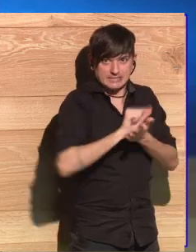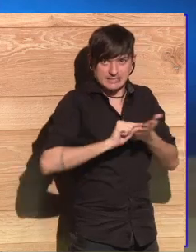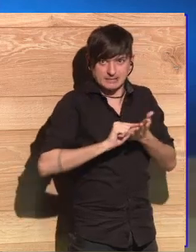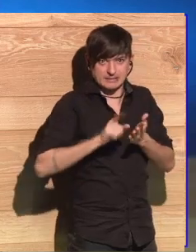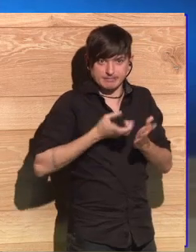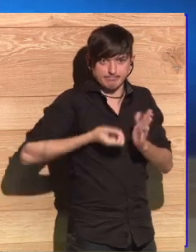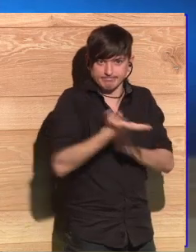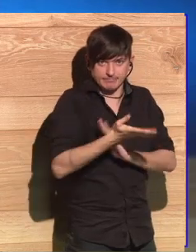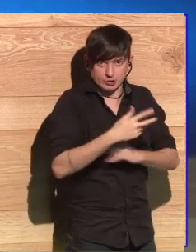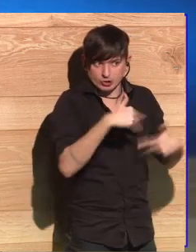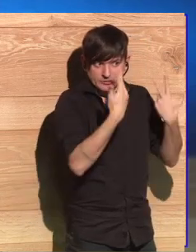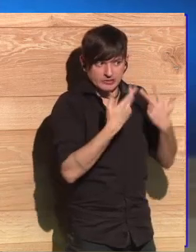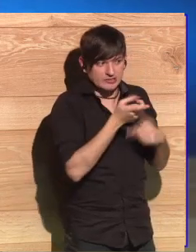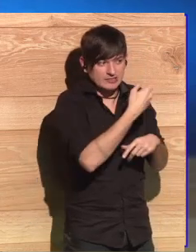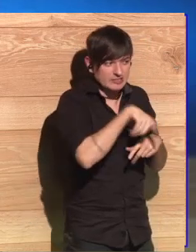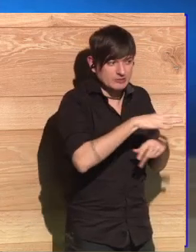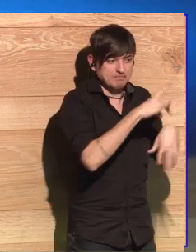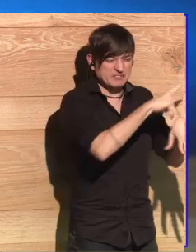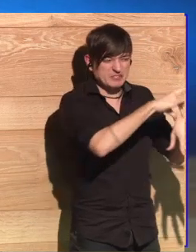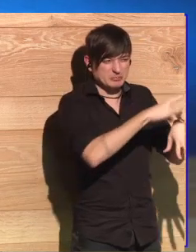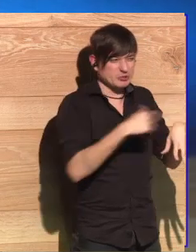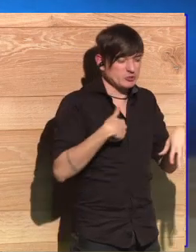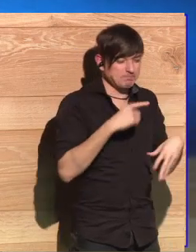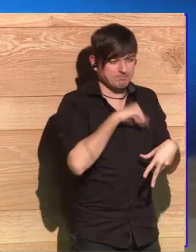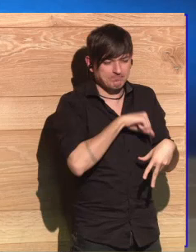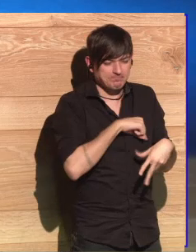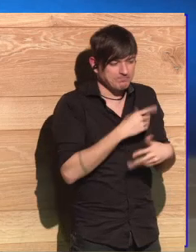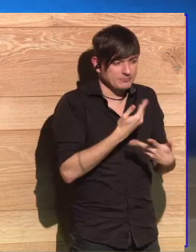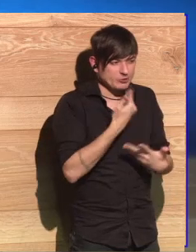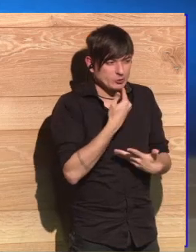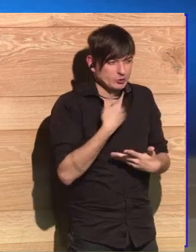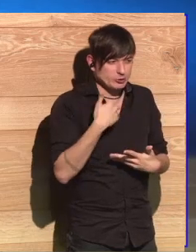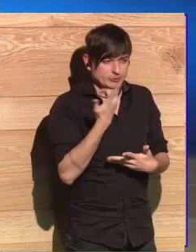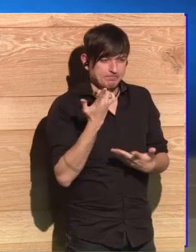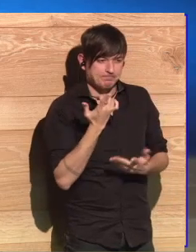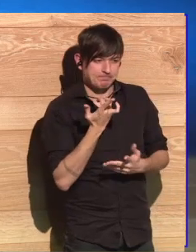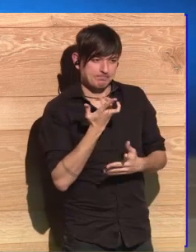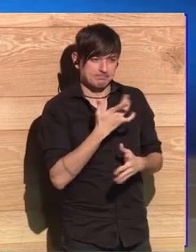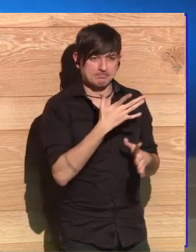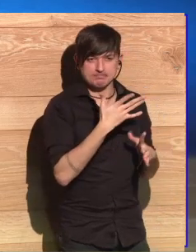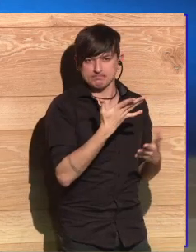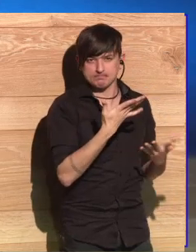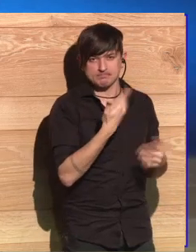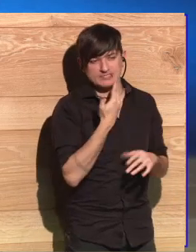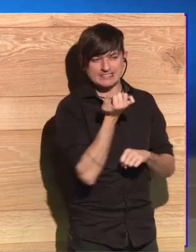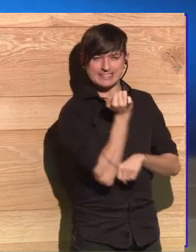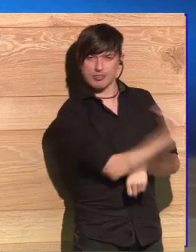in them. So, yeah, there's something. It was definitely liberating to be the last one left in the family.